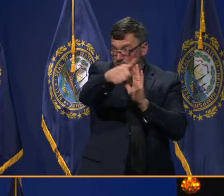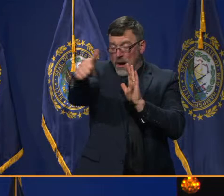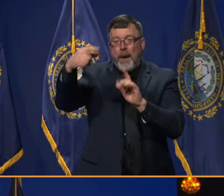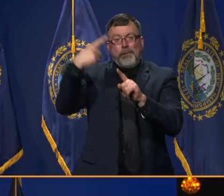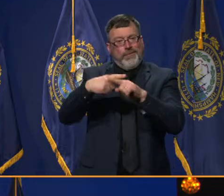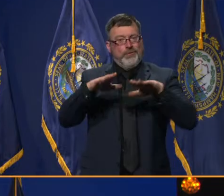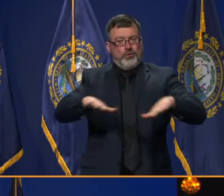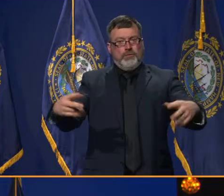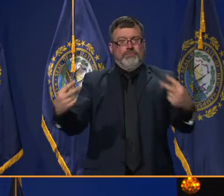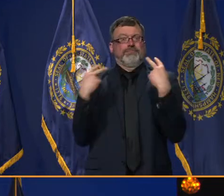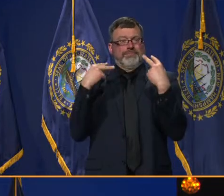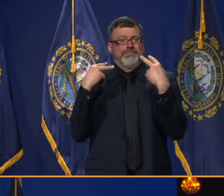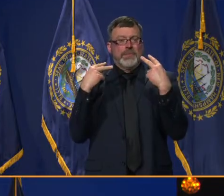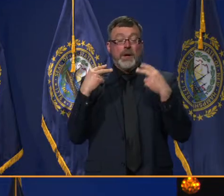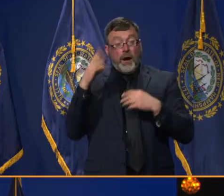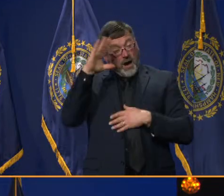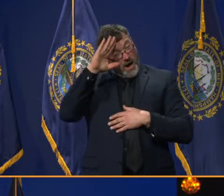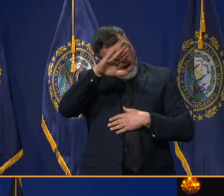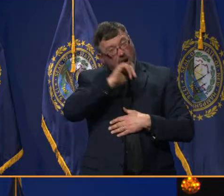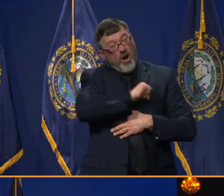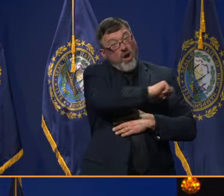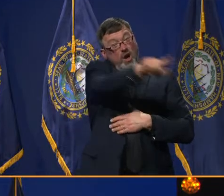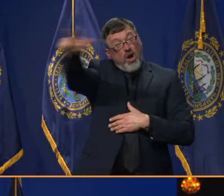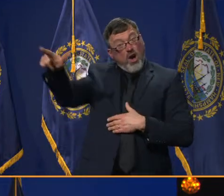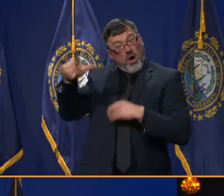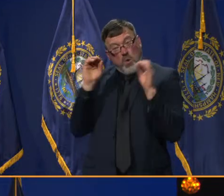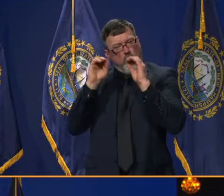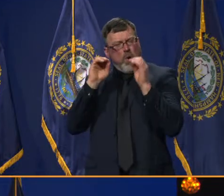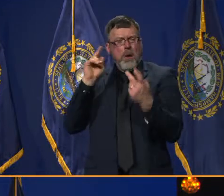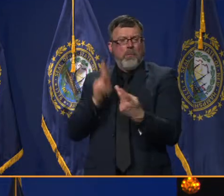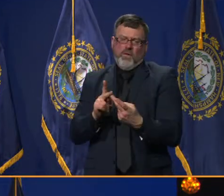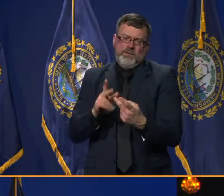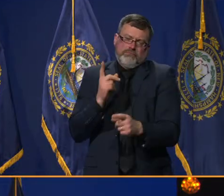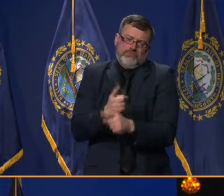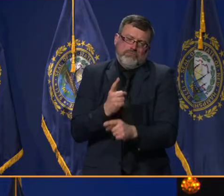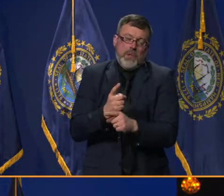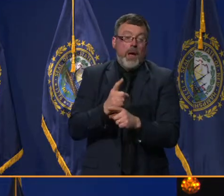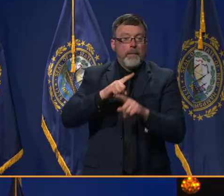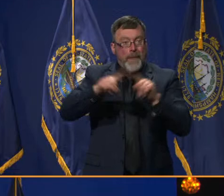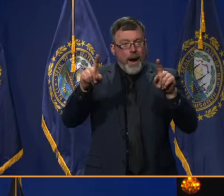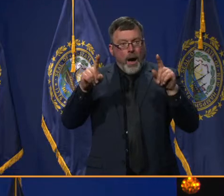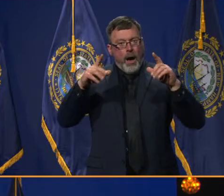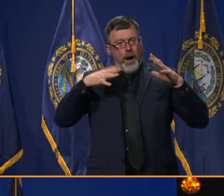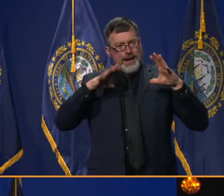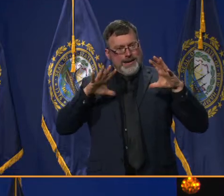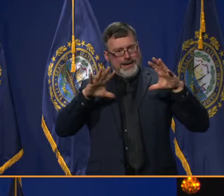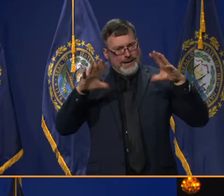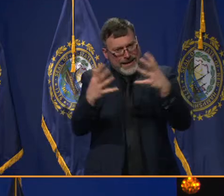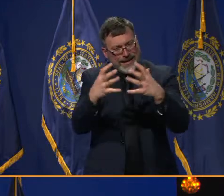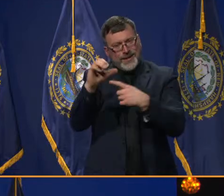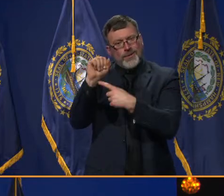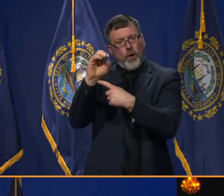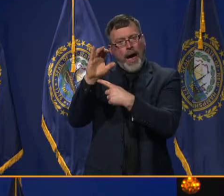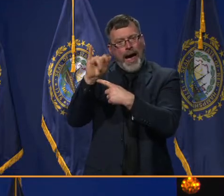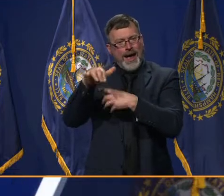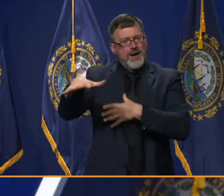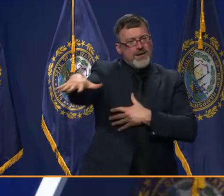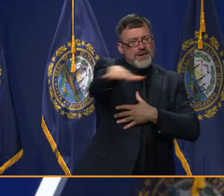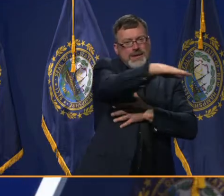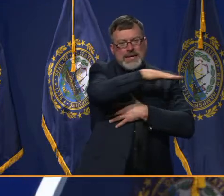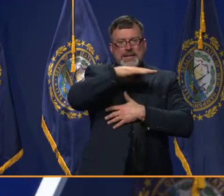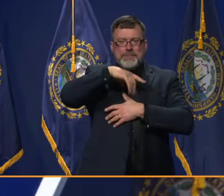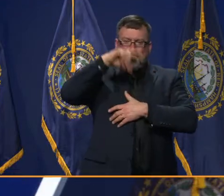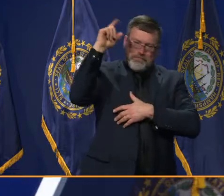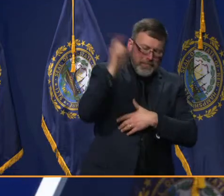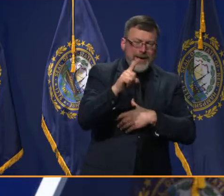but what we expect as a society is a genuine effort to be decent and just towards one another. Strength